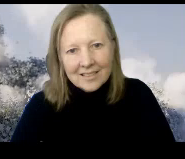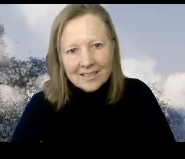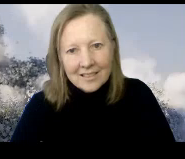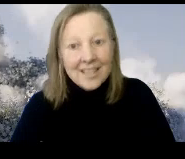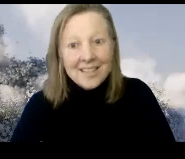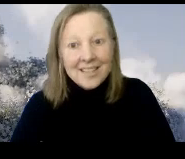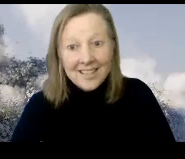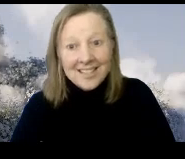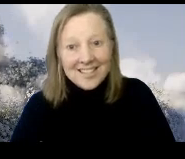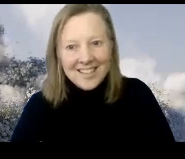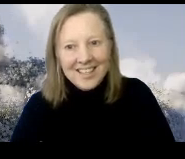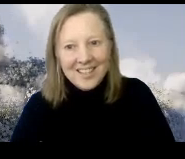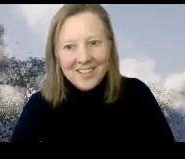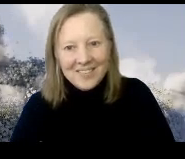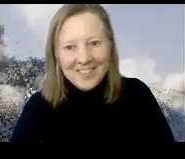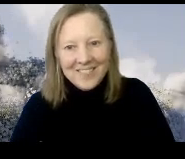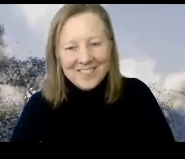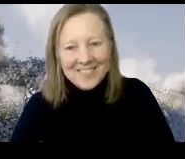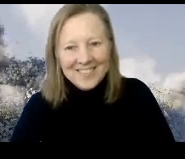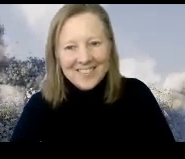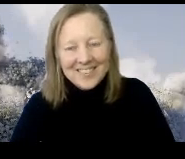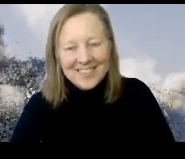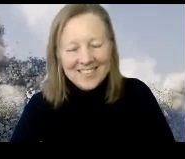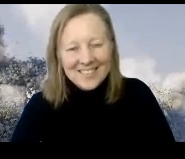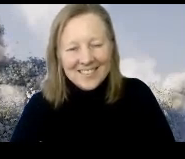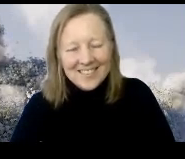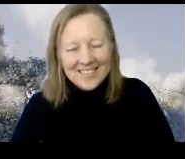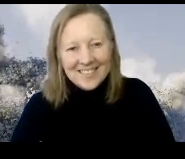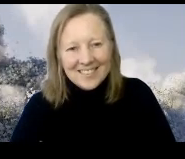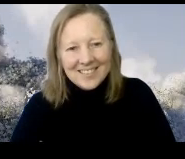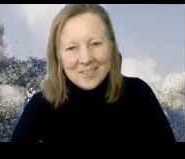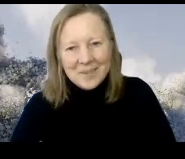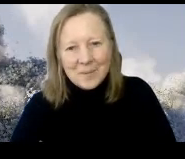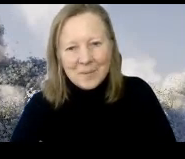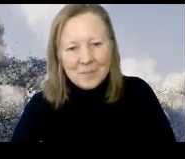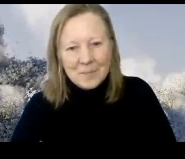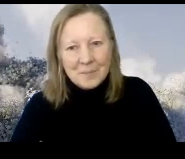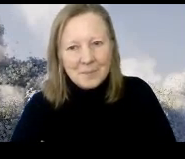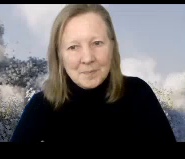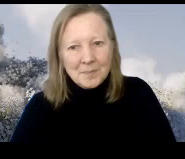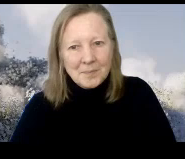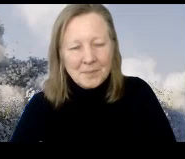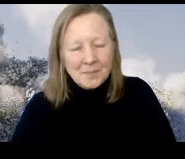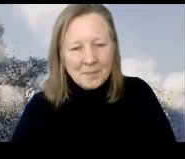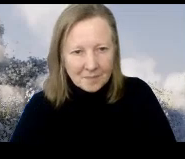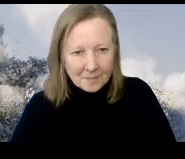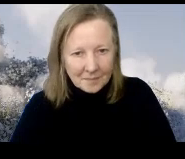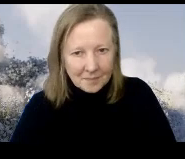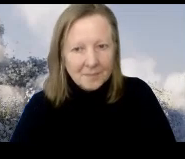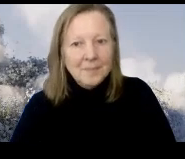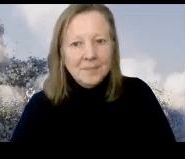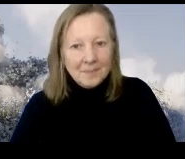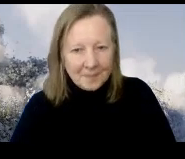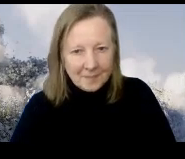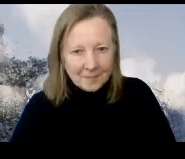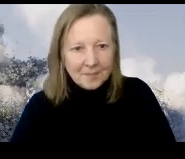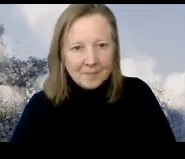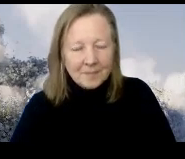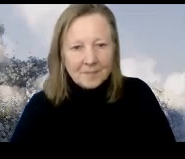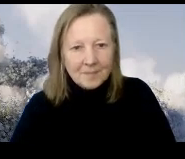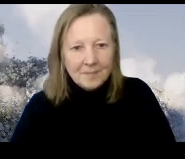Can I be heard? Yeah. Yes. Yeah, I can hear yeah. you. We can hear you. Yeah. All right. I am an IMG